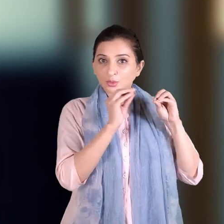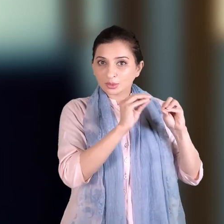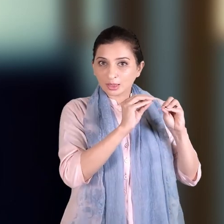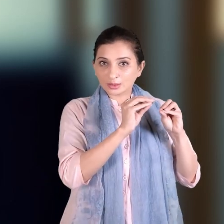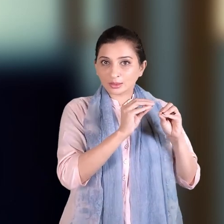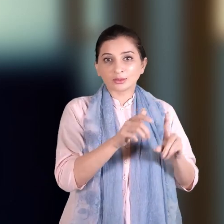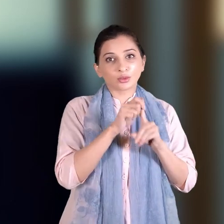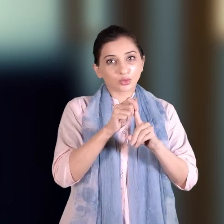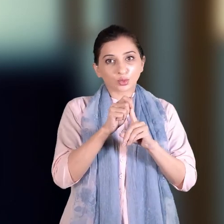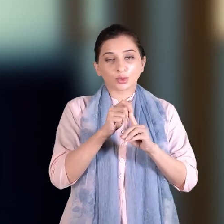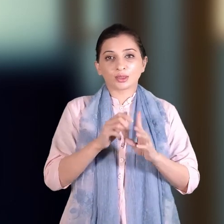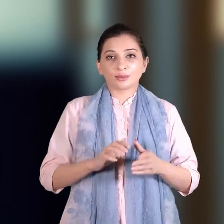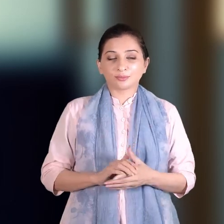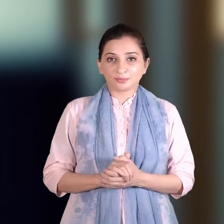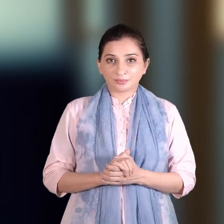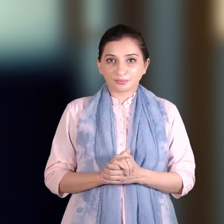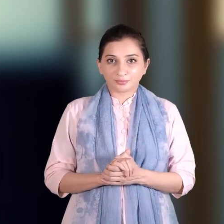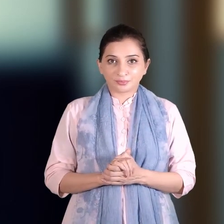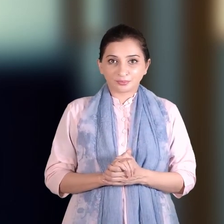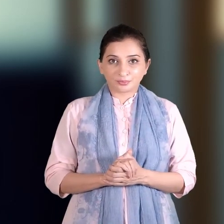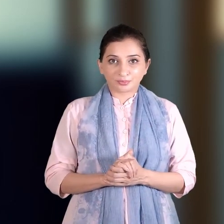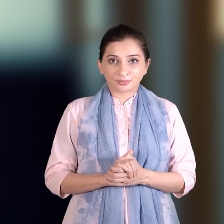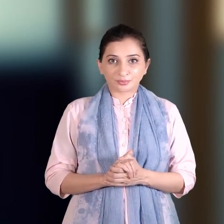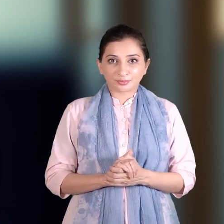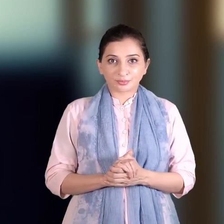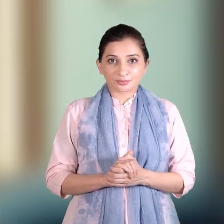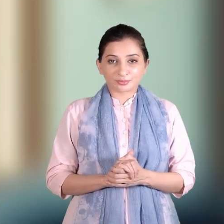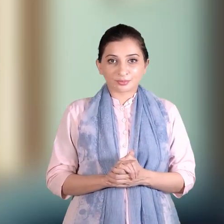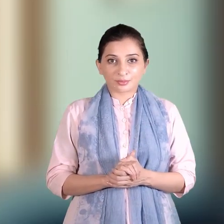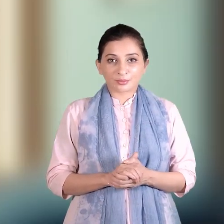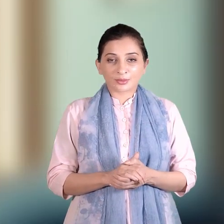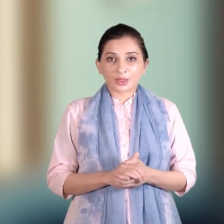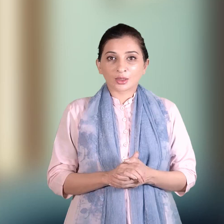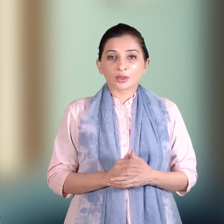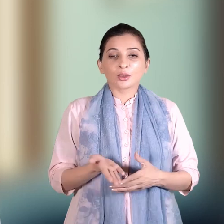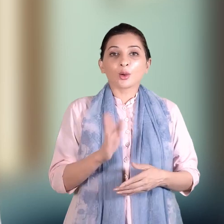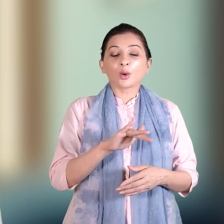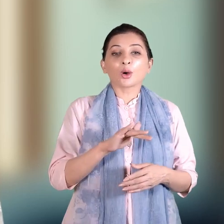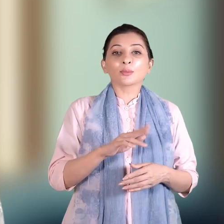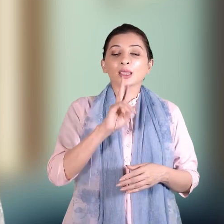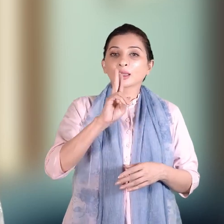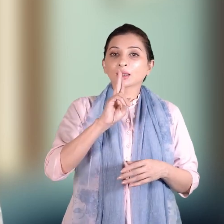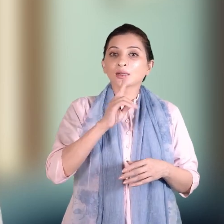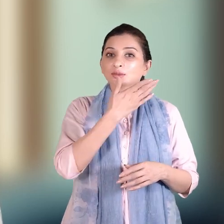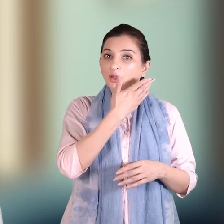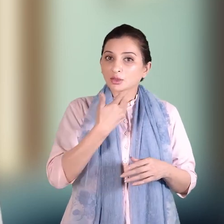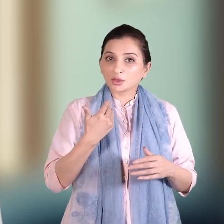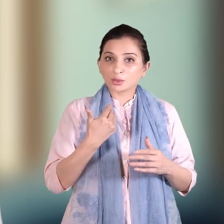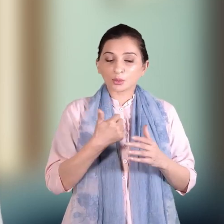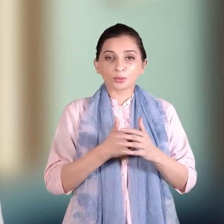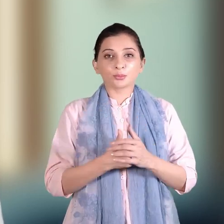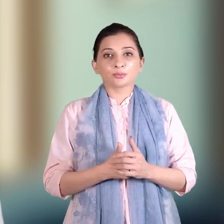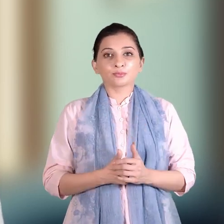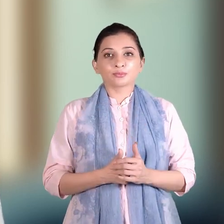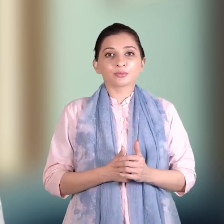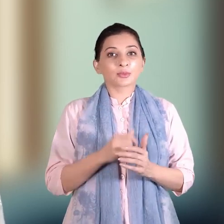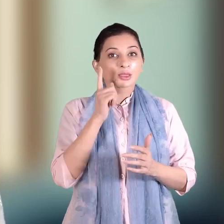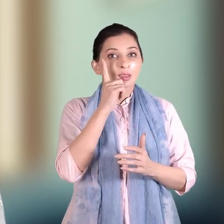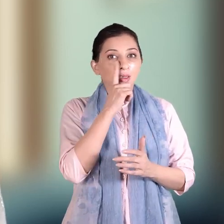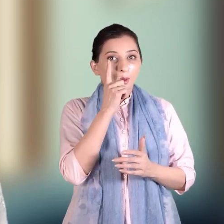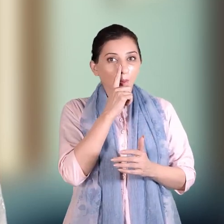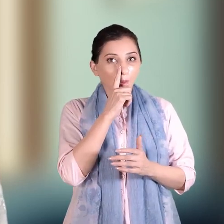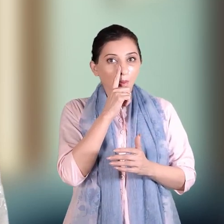understanding, and empathy for these mothers. Over here, I also especially want to point out